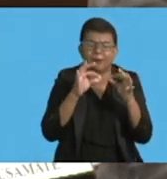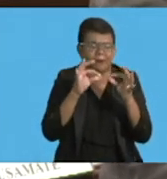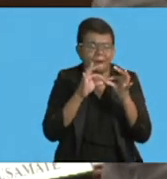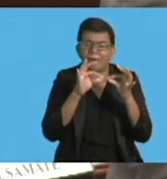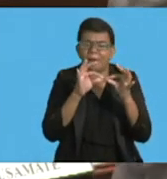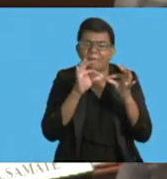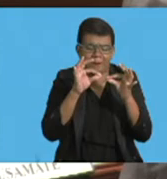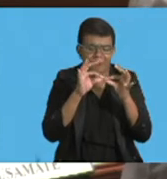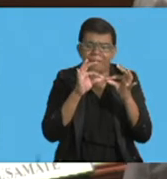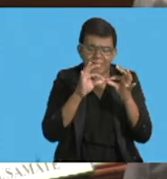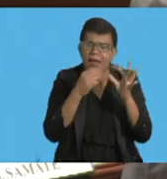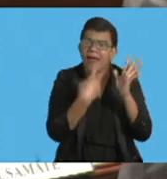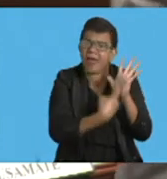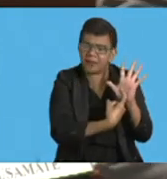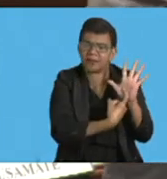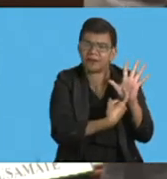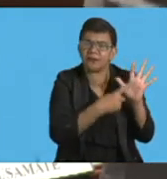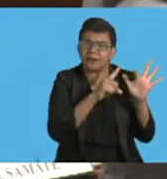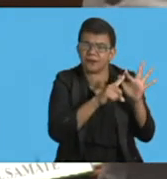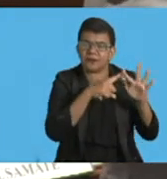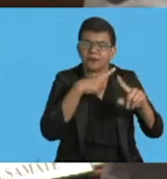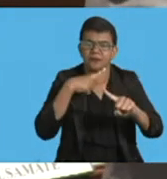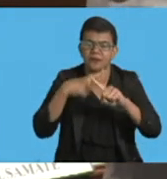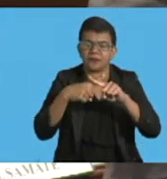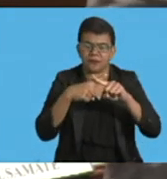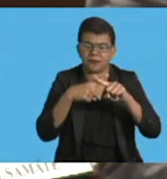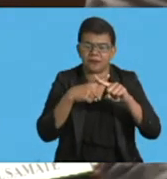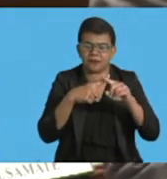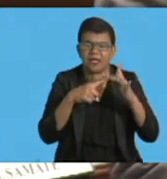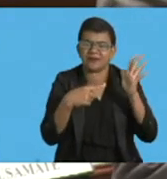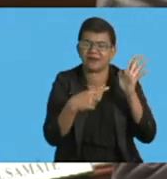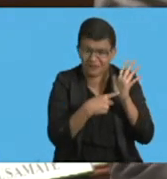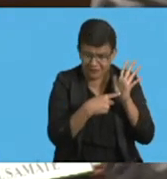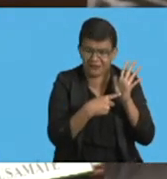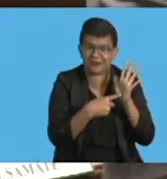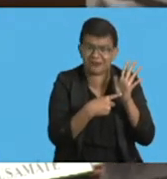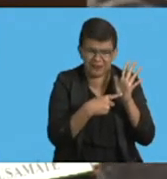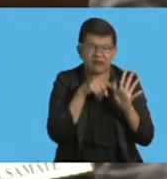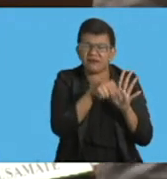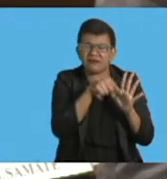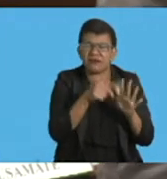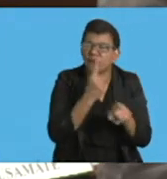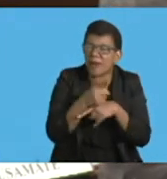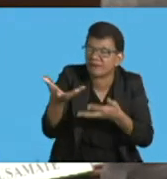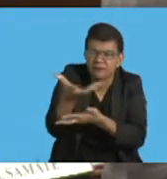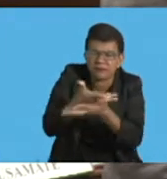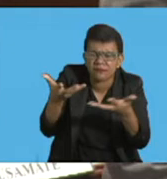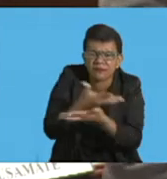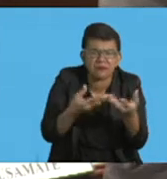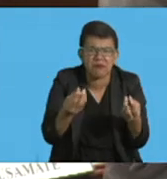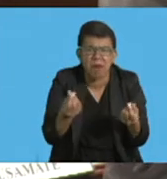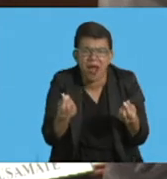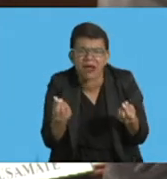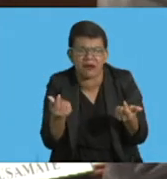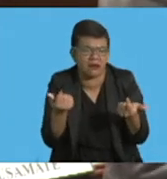of UK has suspended Parliament. There's a whole lot of tension around that, whether in fact he has the legal authority to suspend Parliament. And